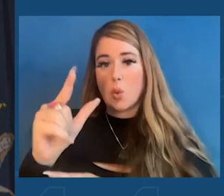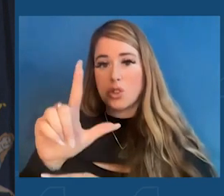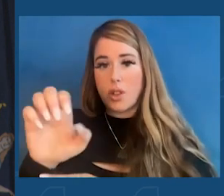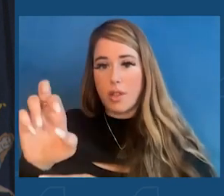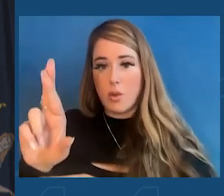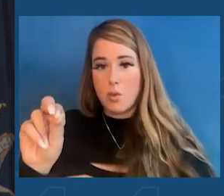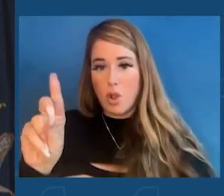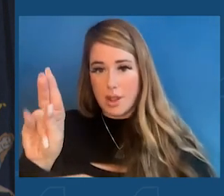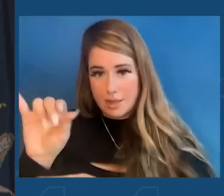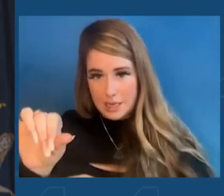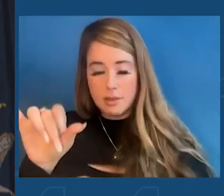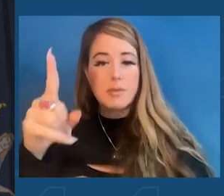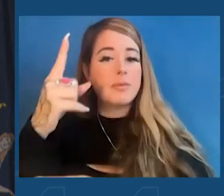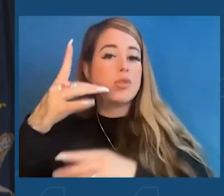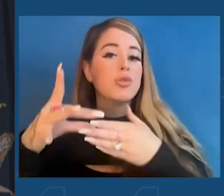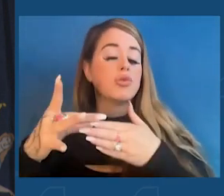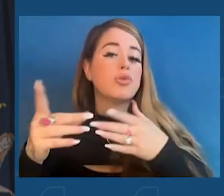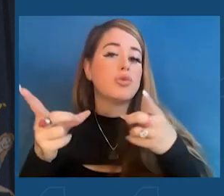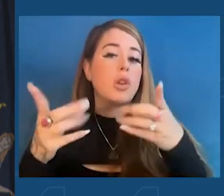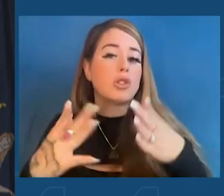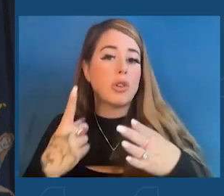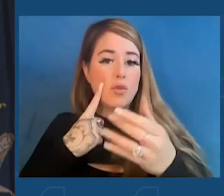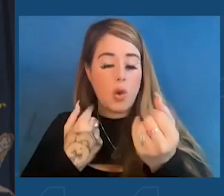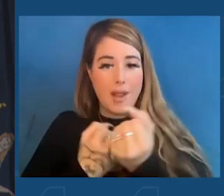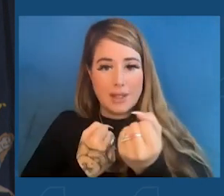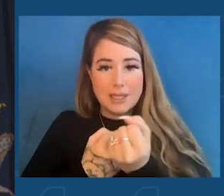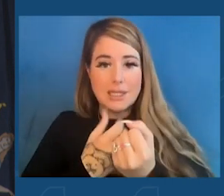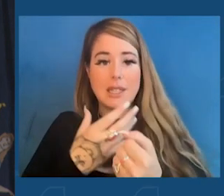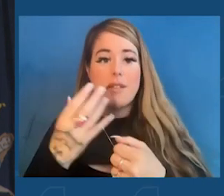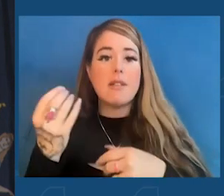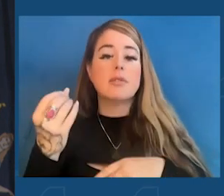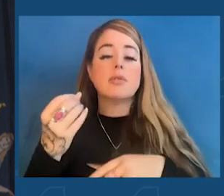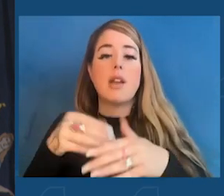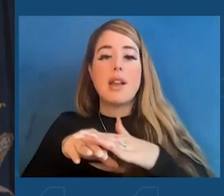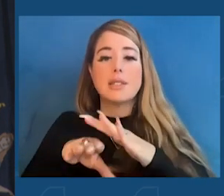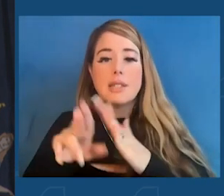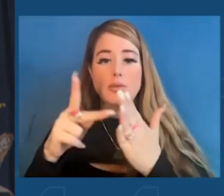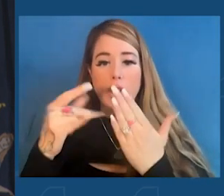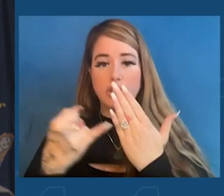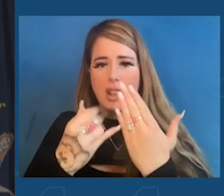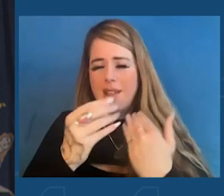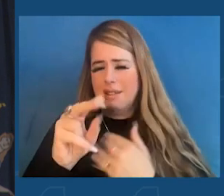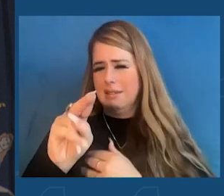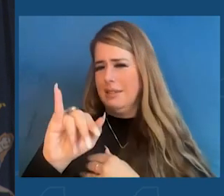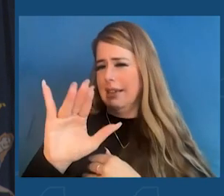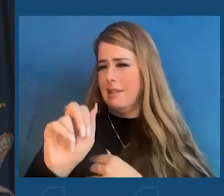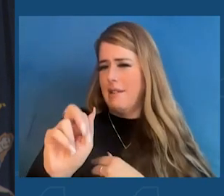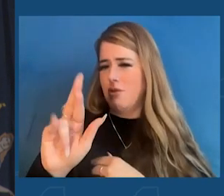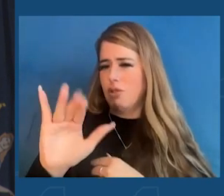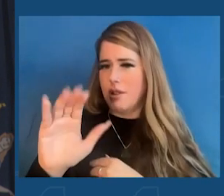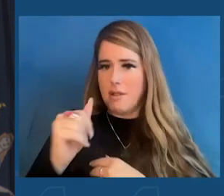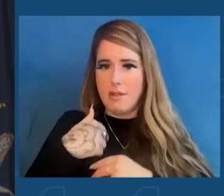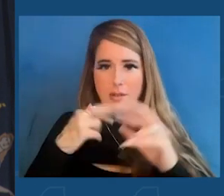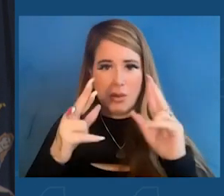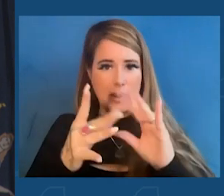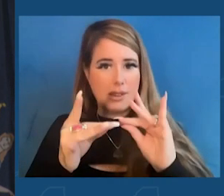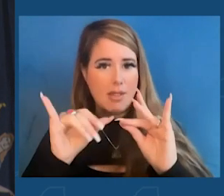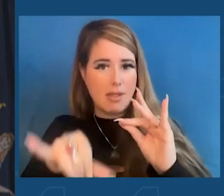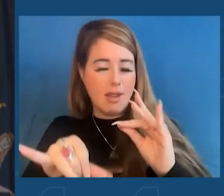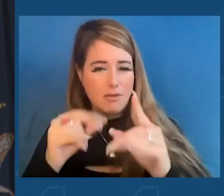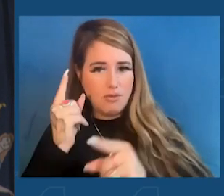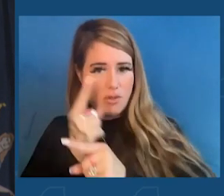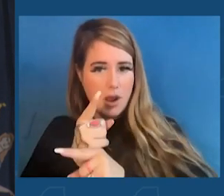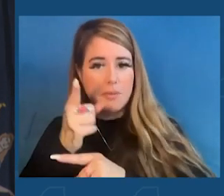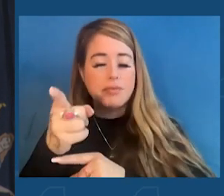Advocacy for the New York Birth Control Access Project, and Nika Rika, I hope I said that correctly, Raul, the lead organizer of